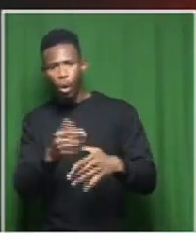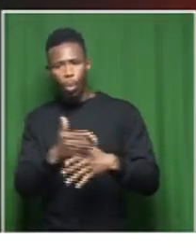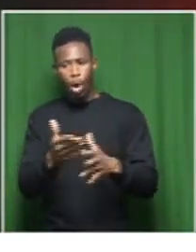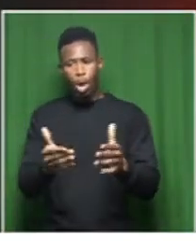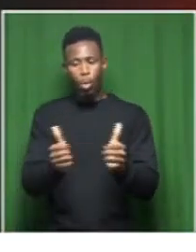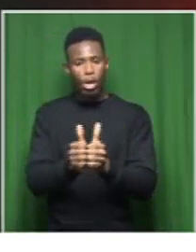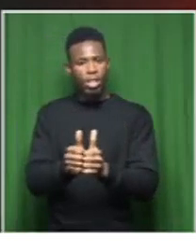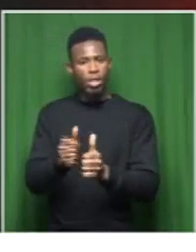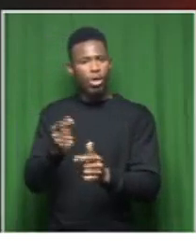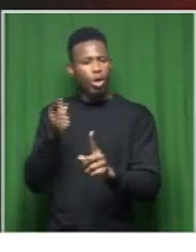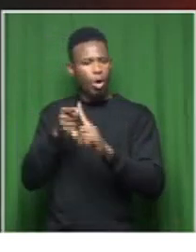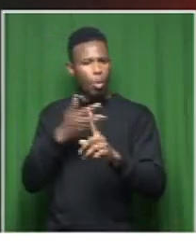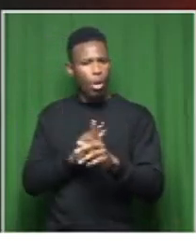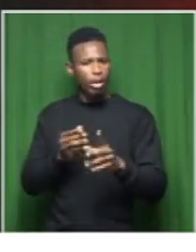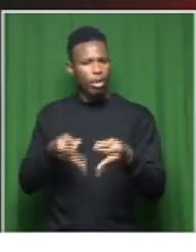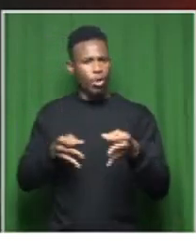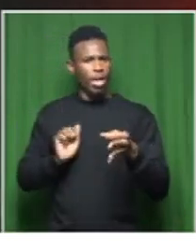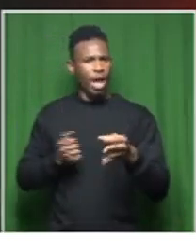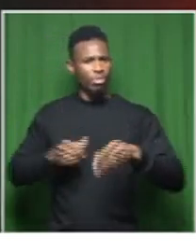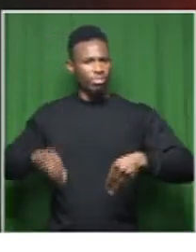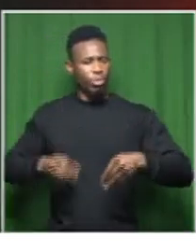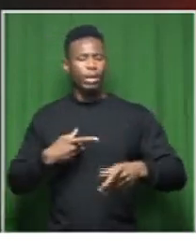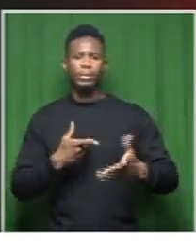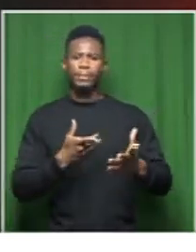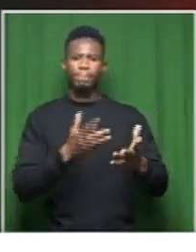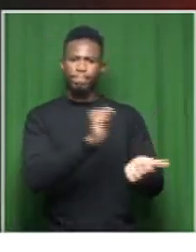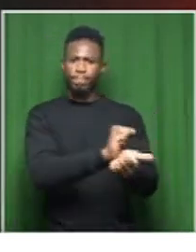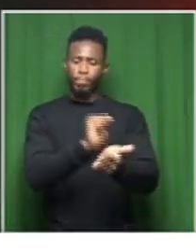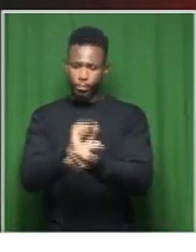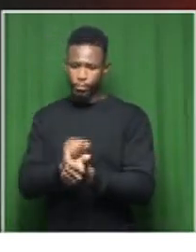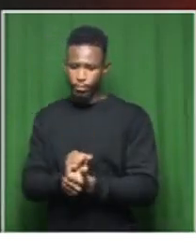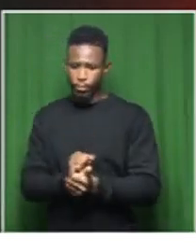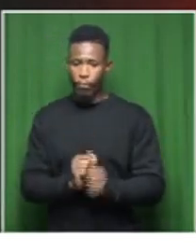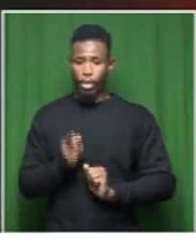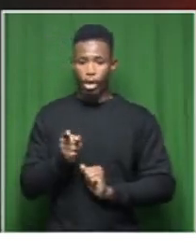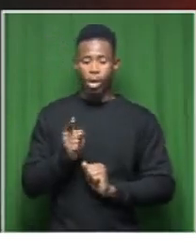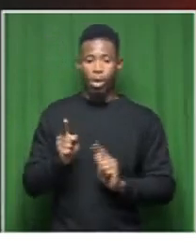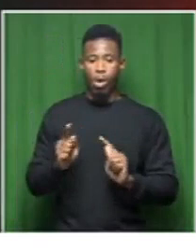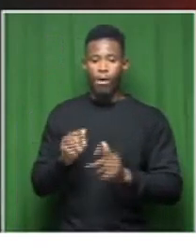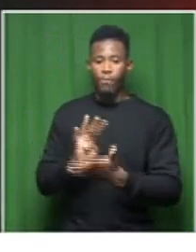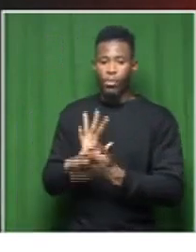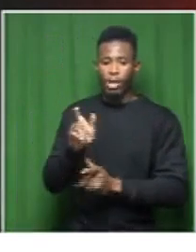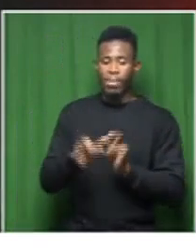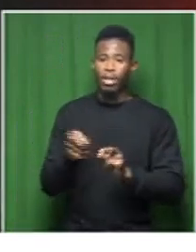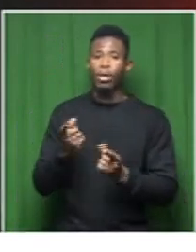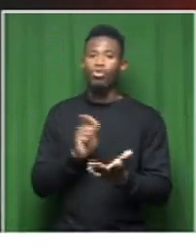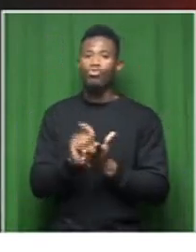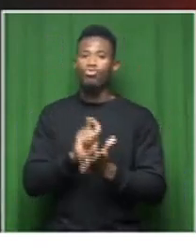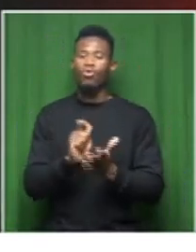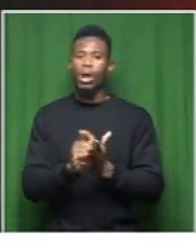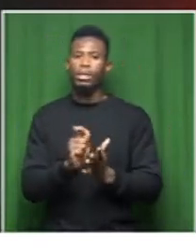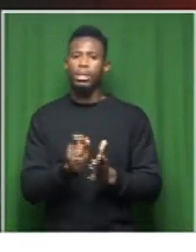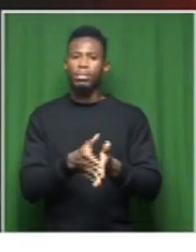to defraud our documents. Now, these 14 people in this permitting write a petition to